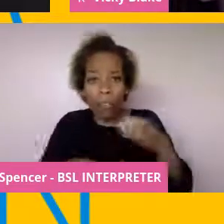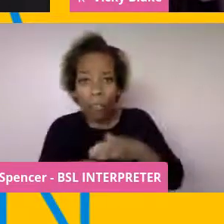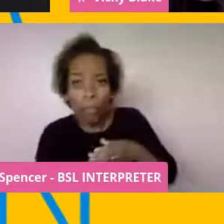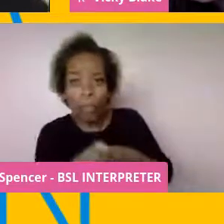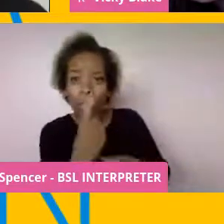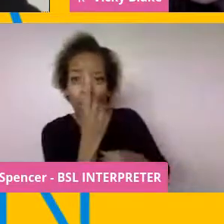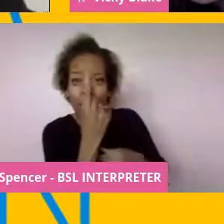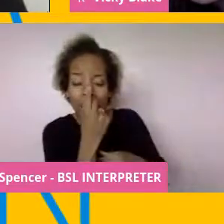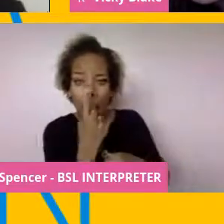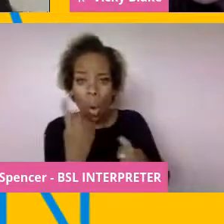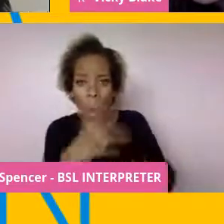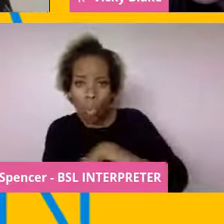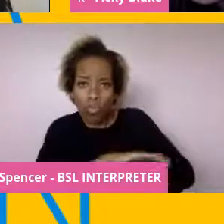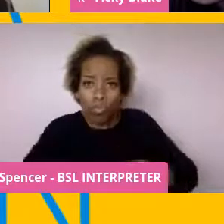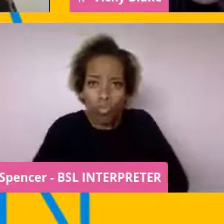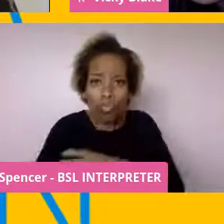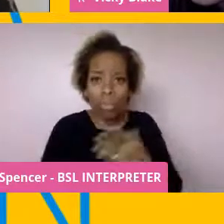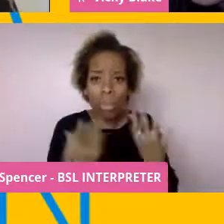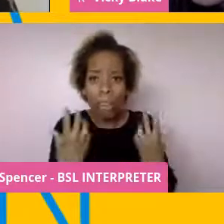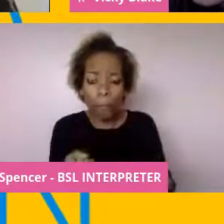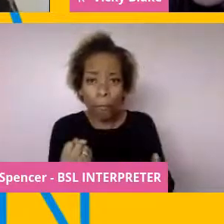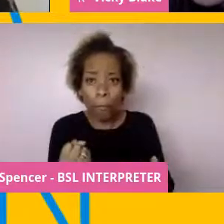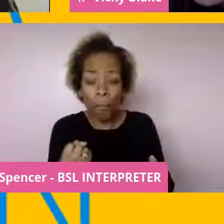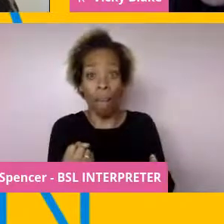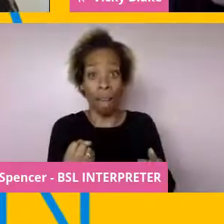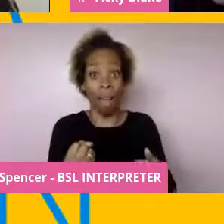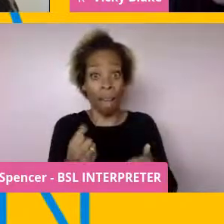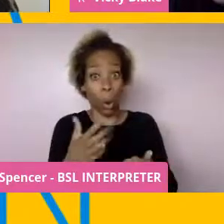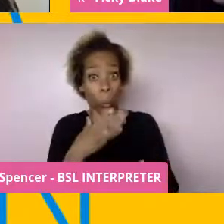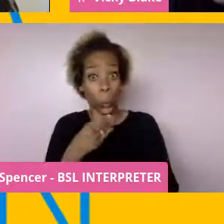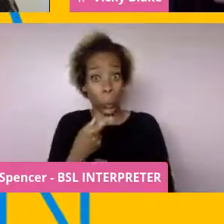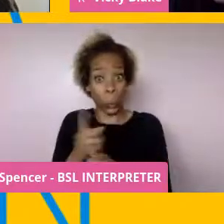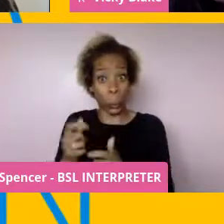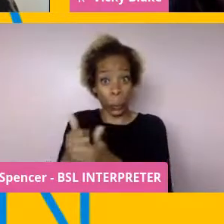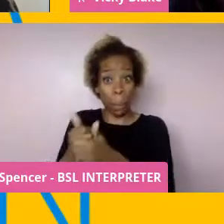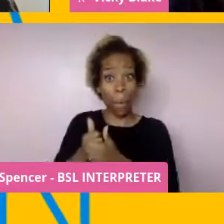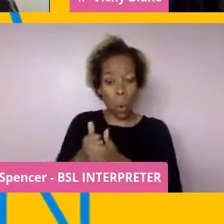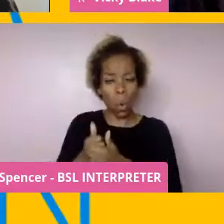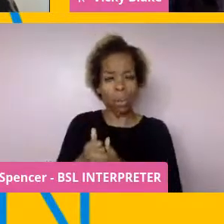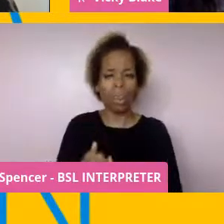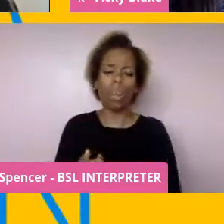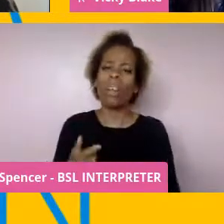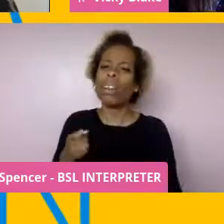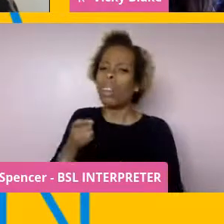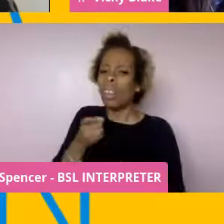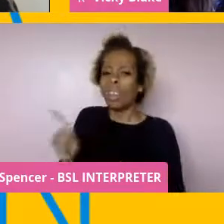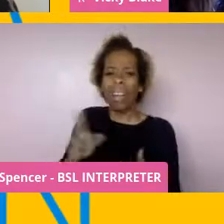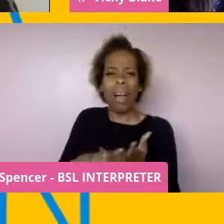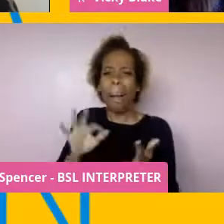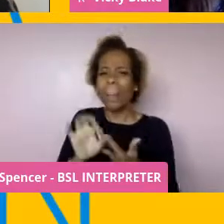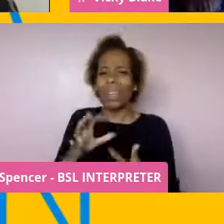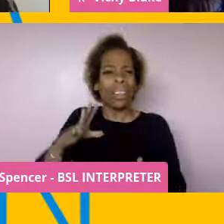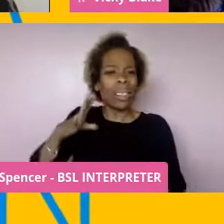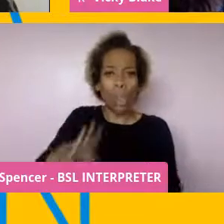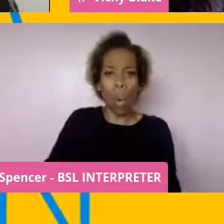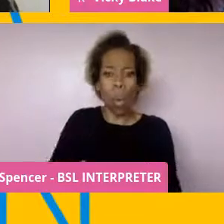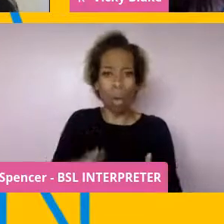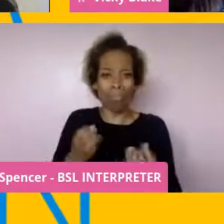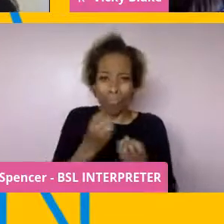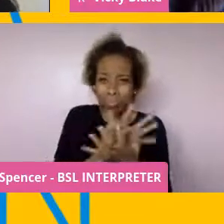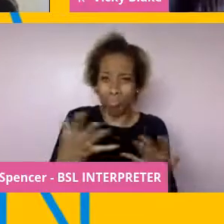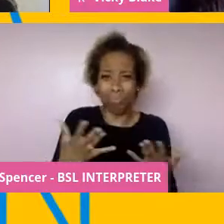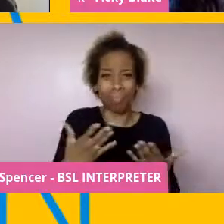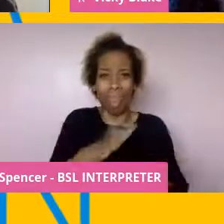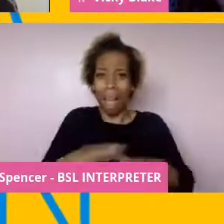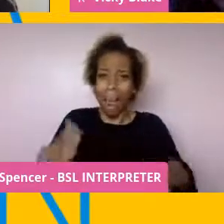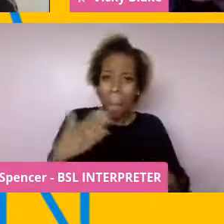don't see themselves as natural allies with trade unions, they certainly don't want mass unemployment within their constituency. So it is still a